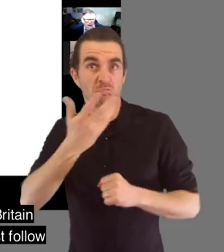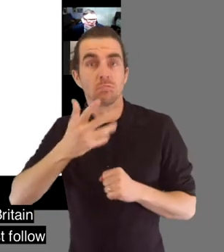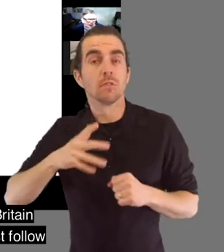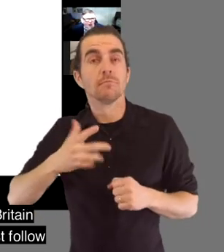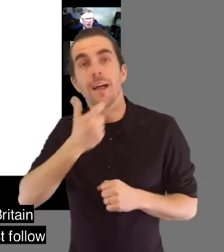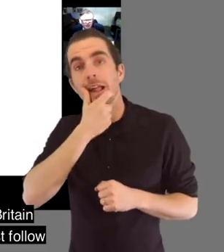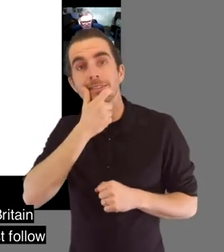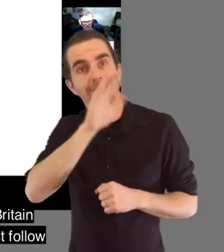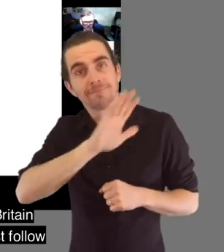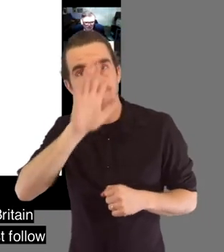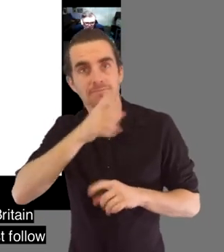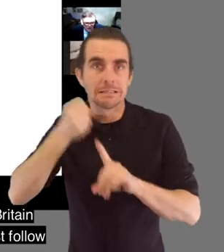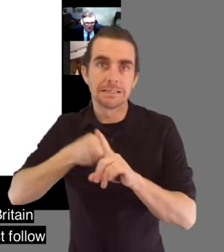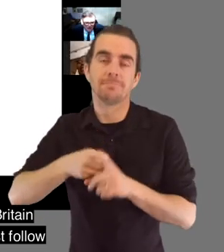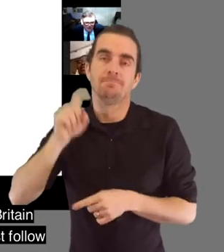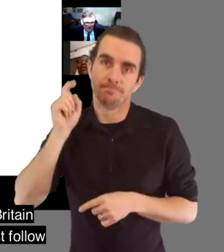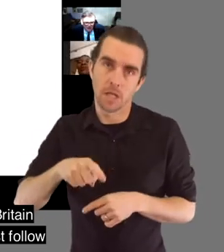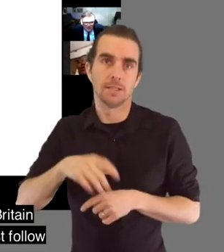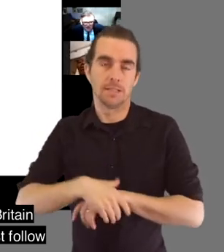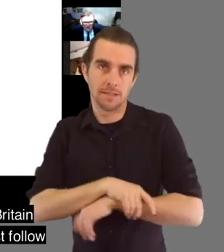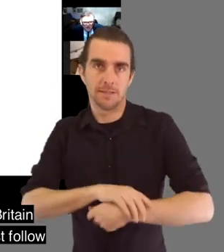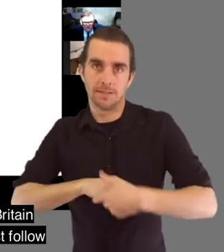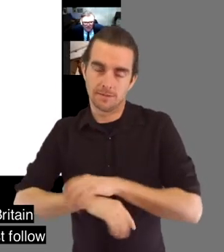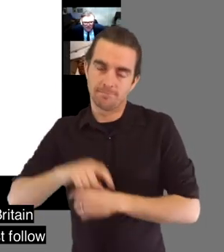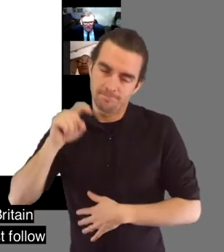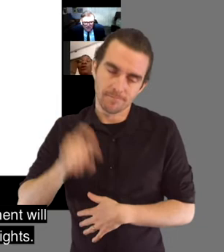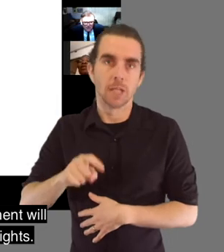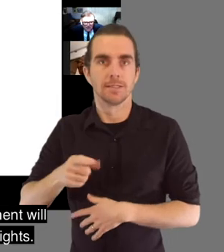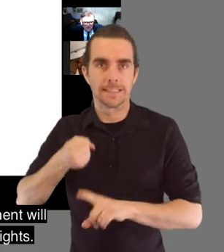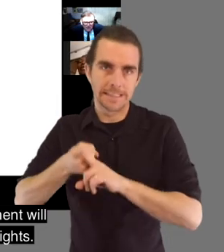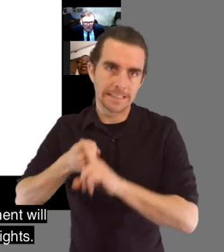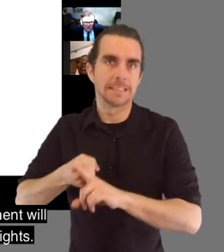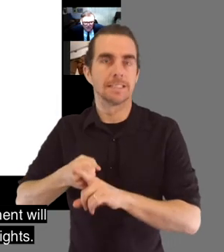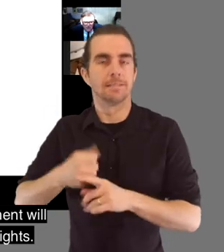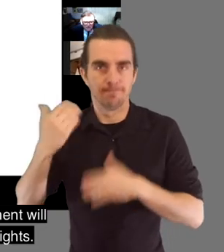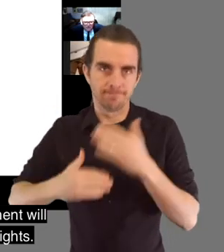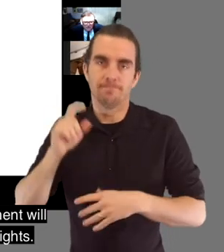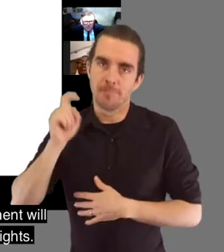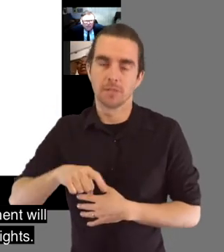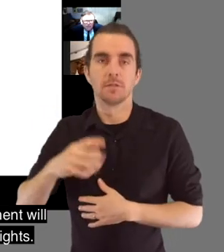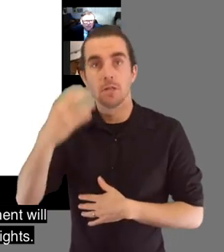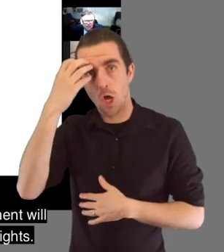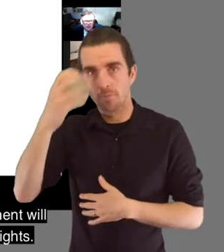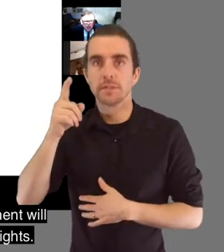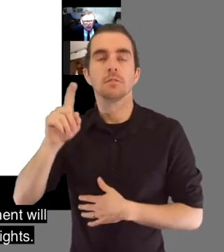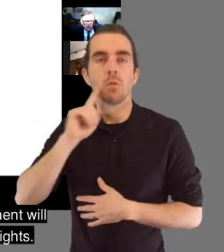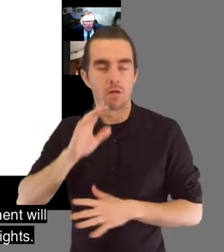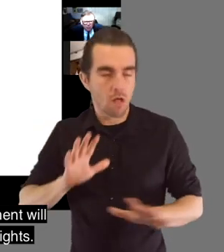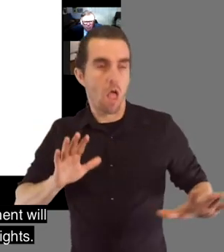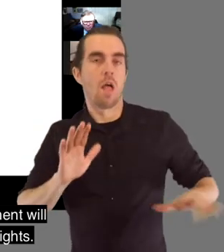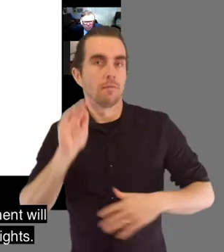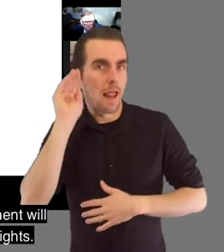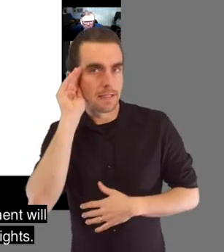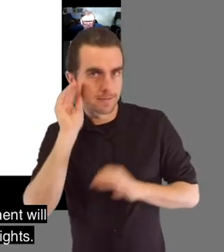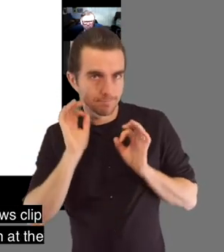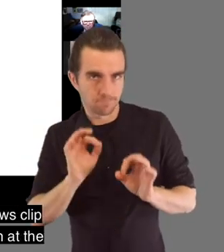people that they must, we must just follow what they've done. The government will listen. And we are still